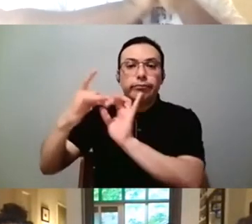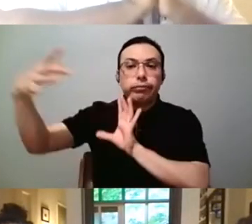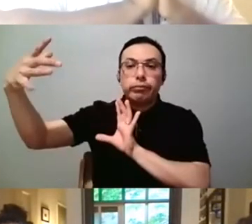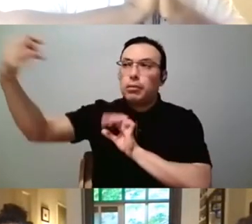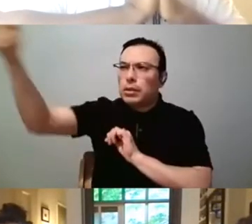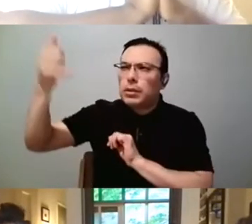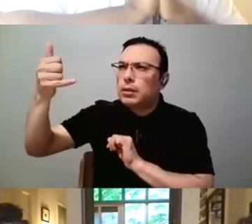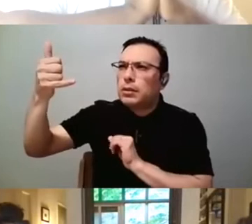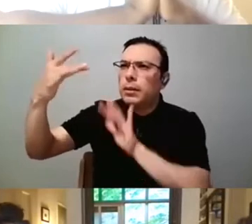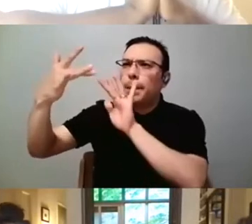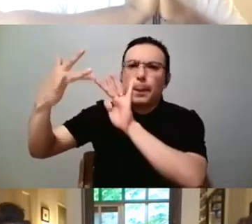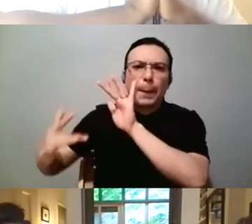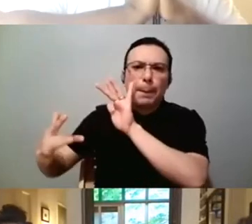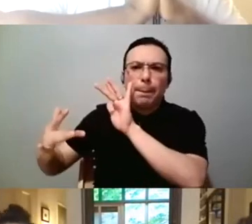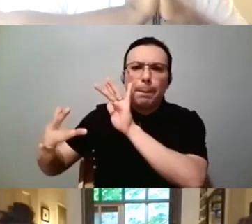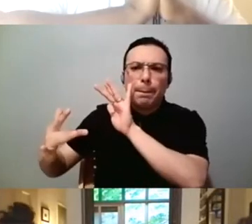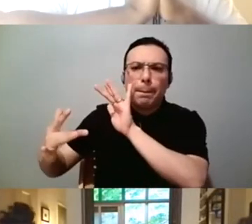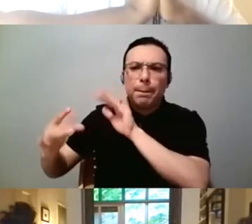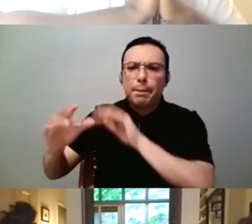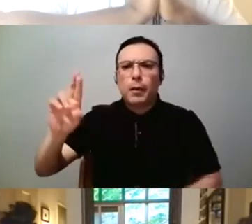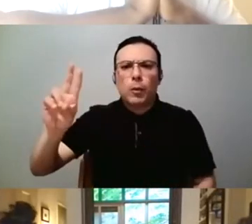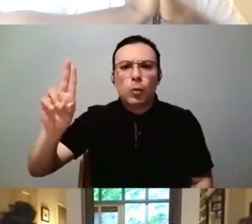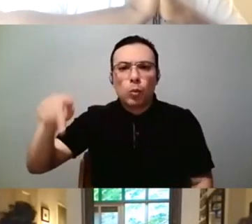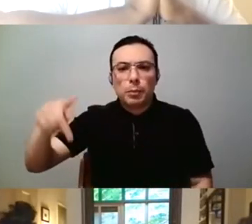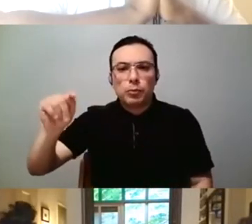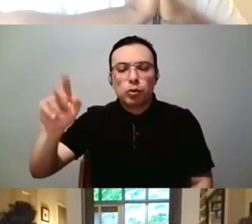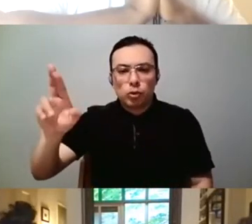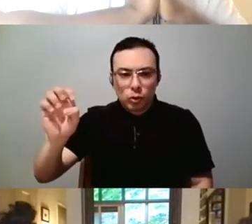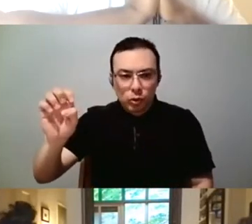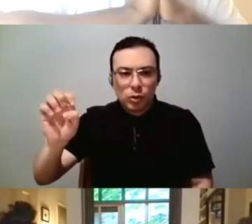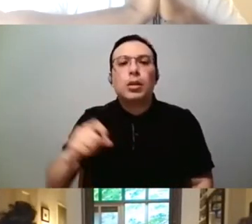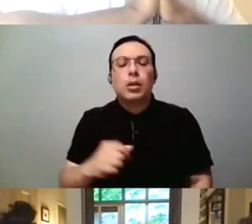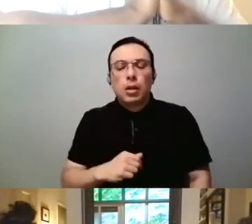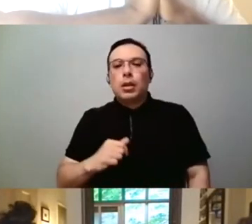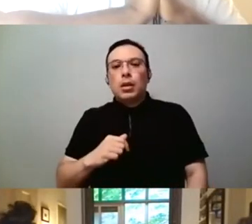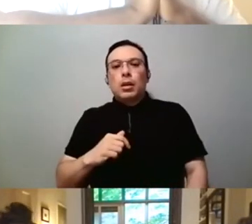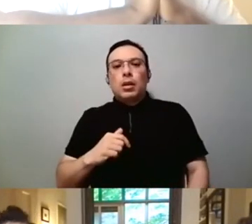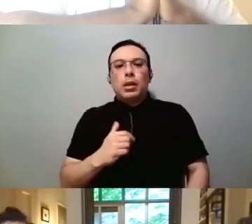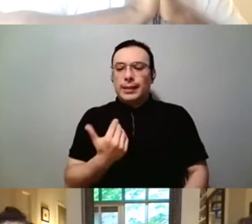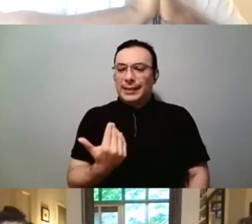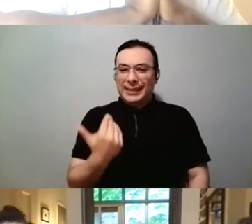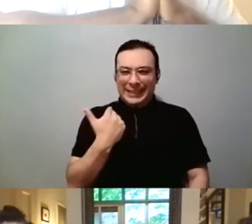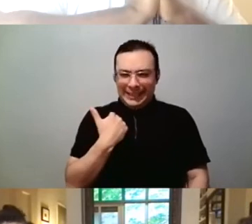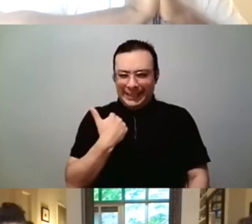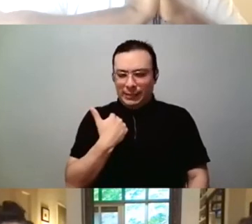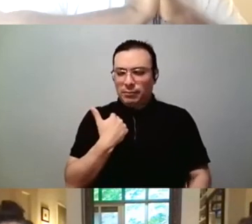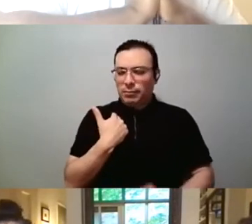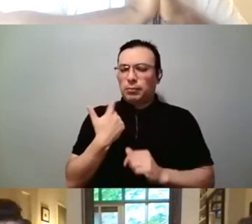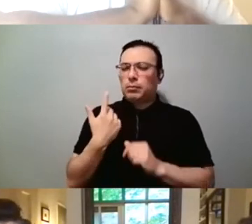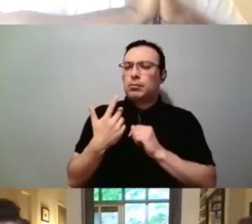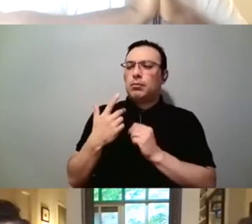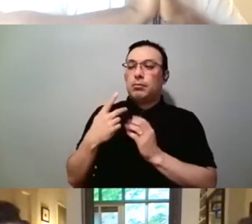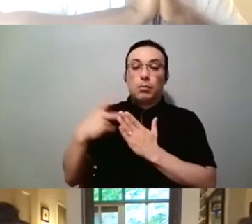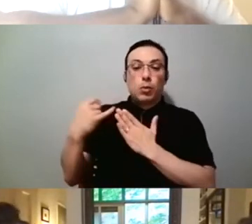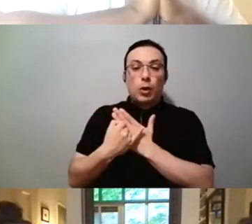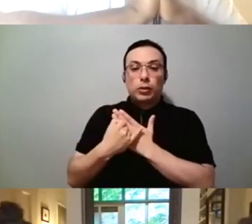we had been we had just come off the project at uh greater new york um which was